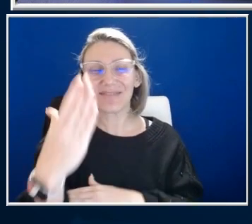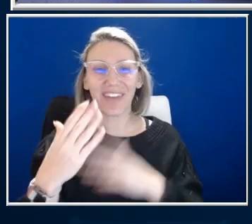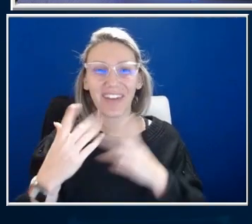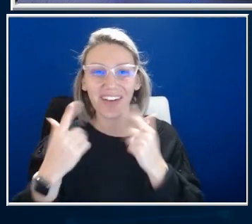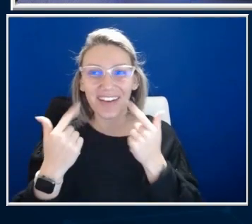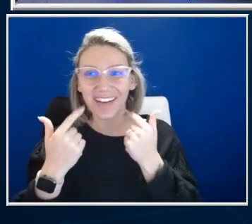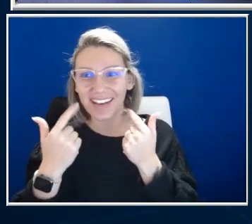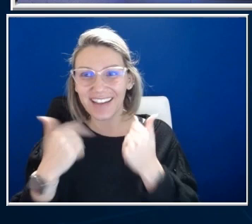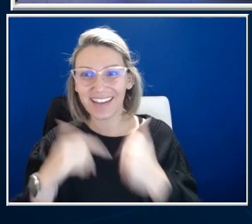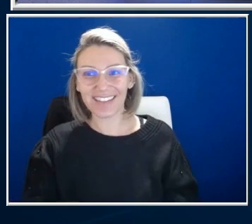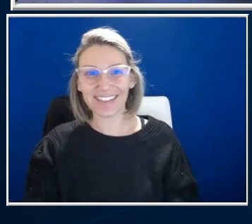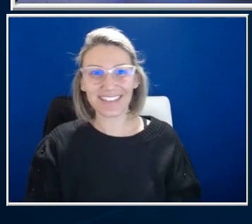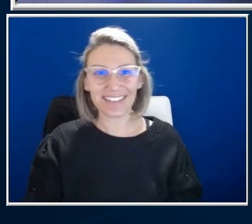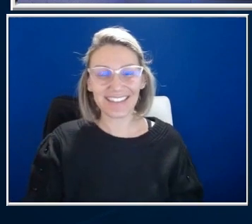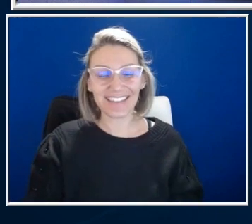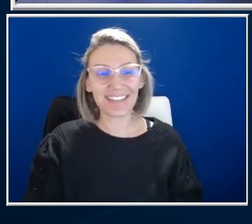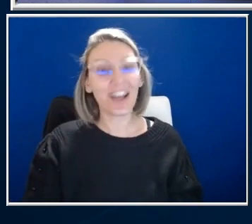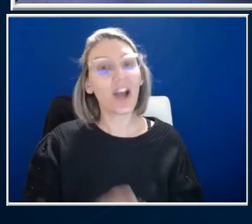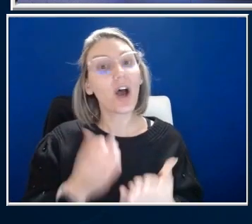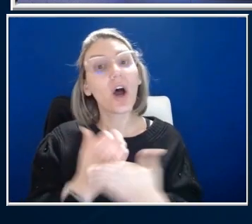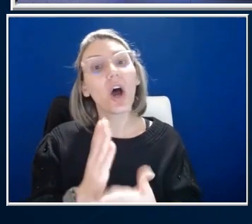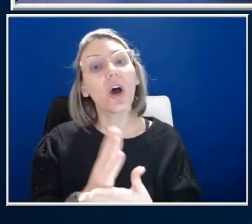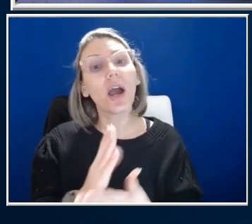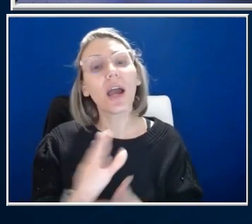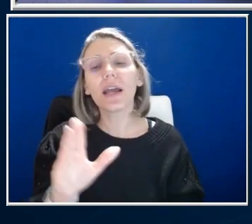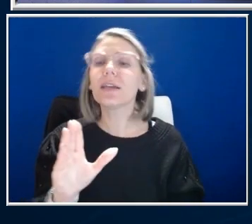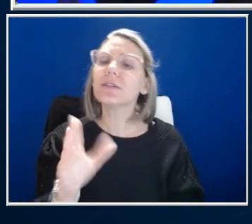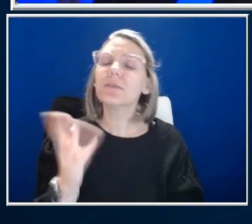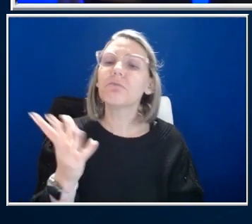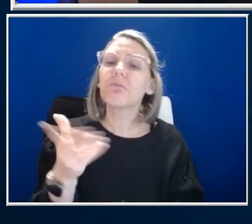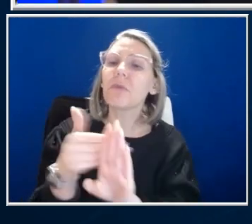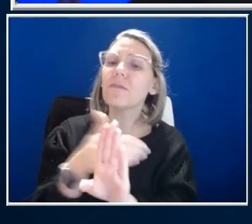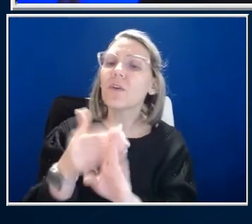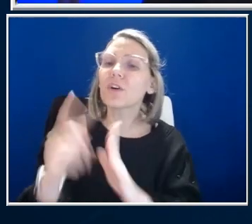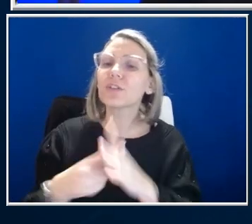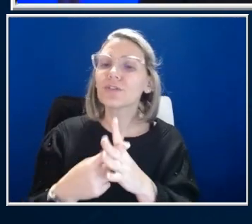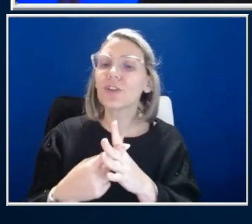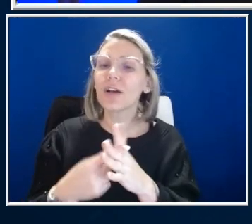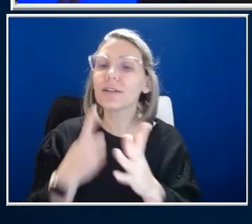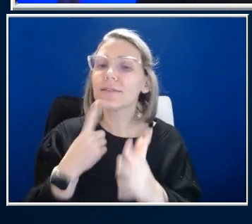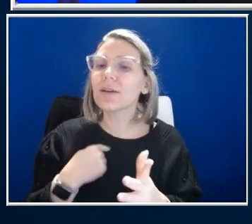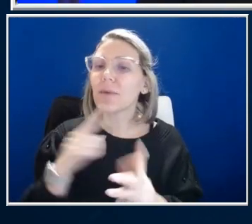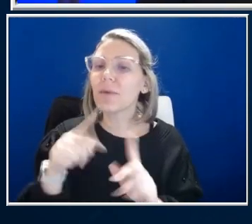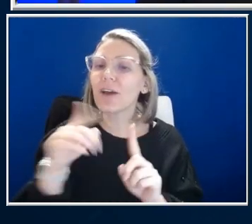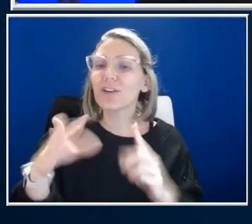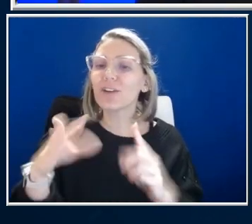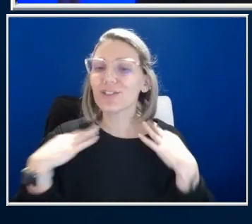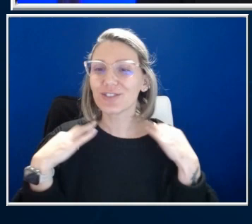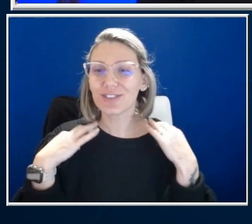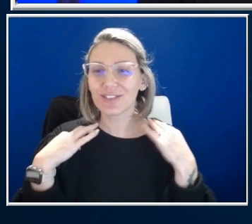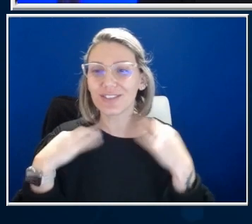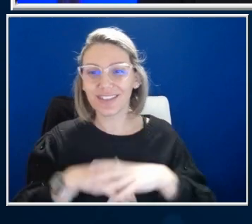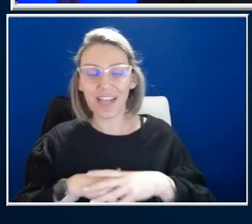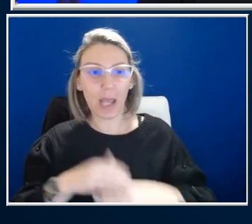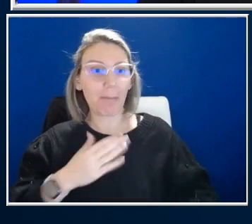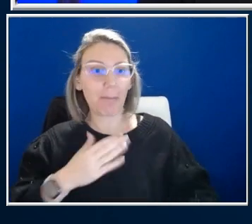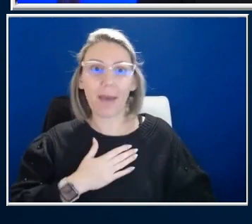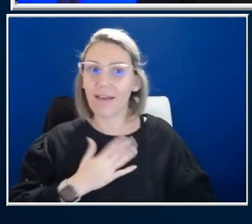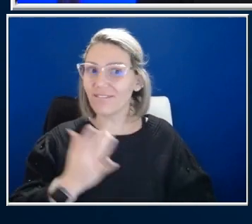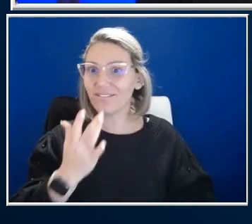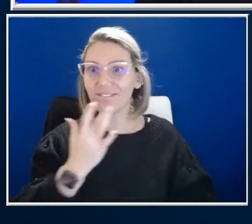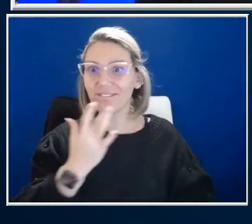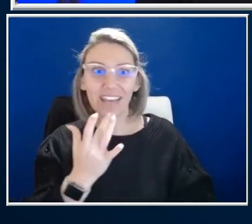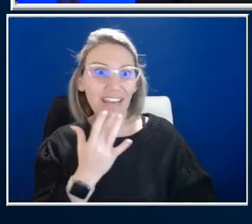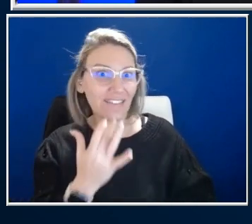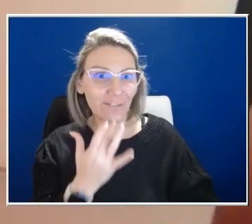All right, Yolanda, before we get started, tell us about the shirt. This is my favorite television. It's